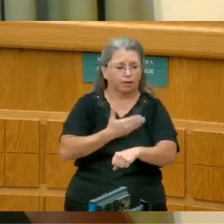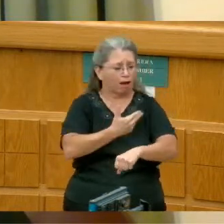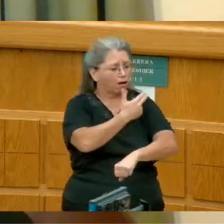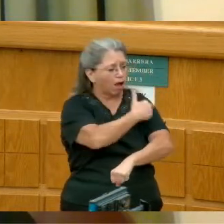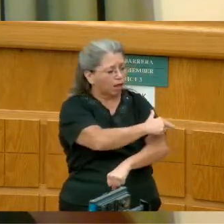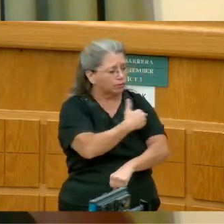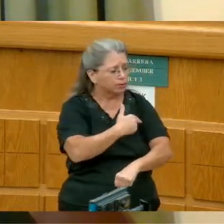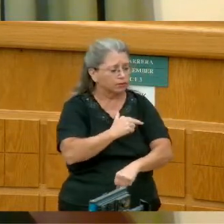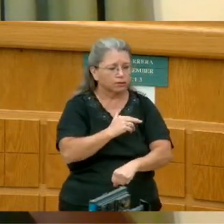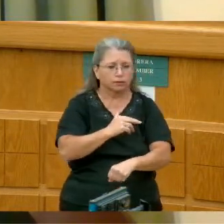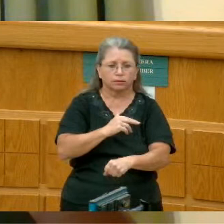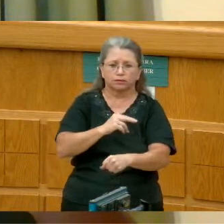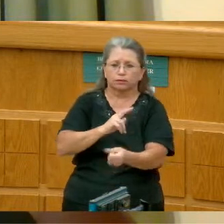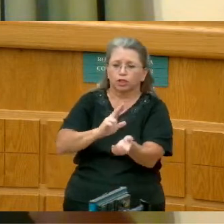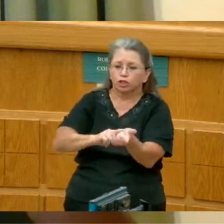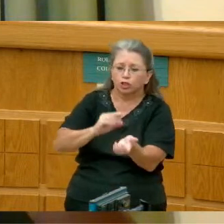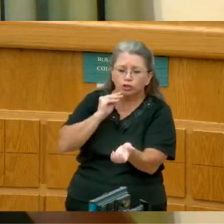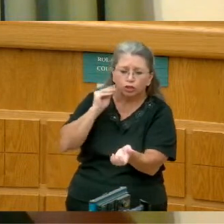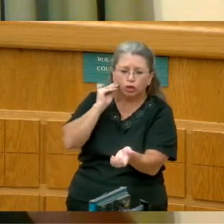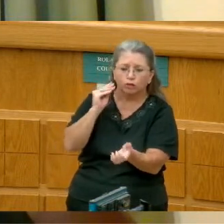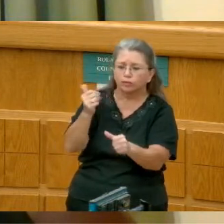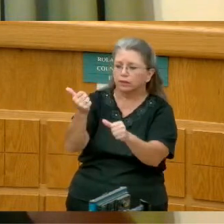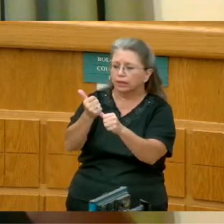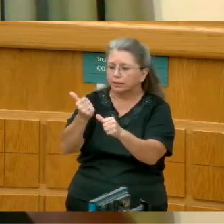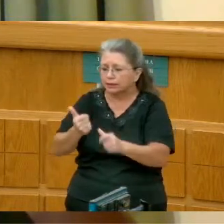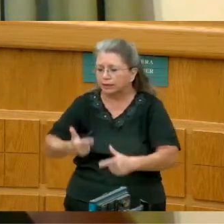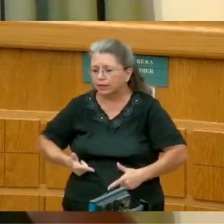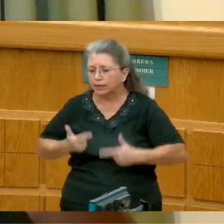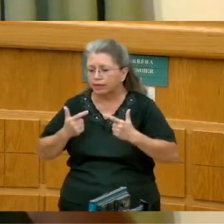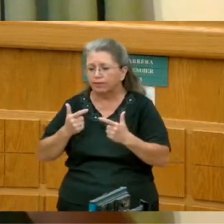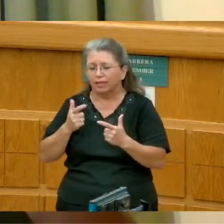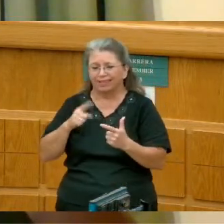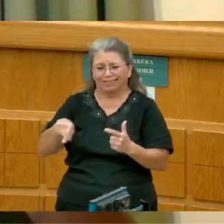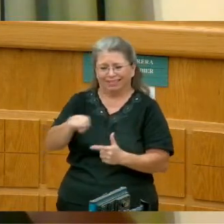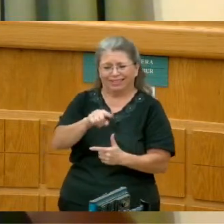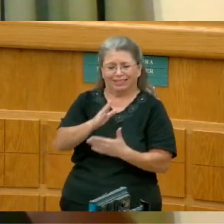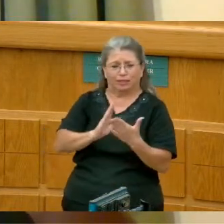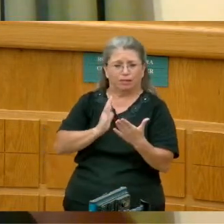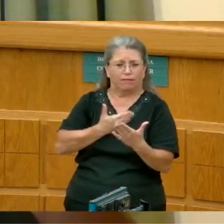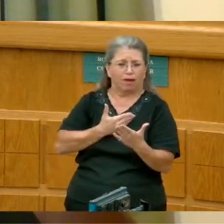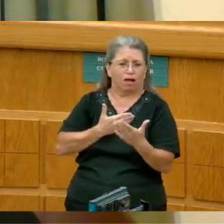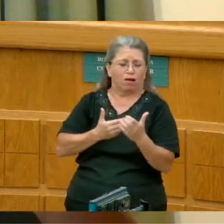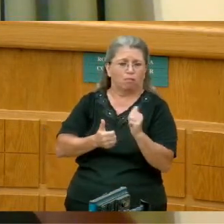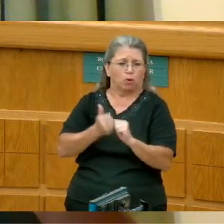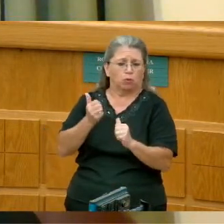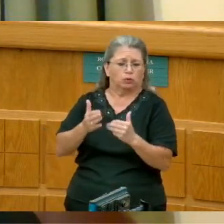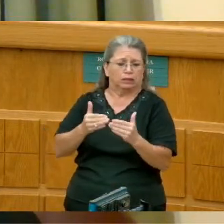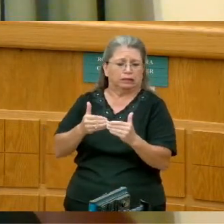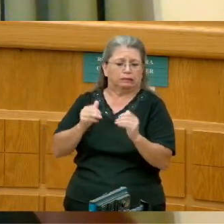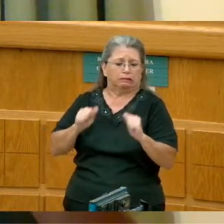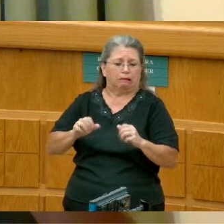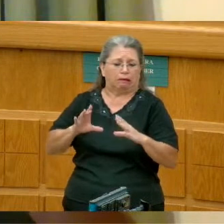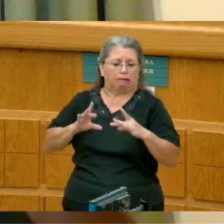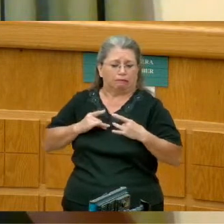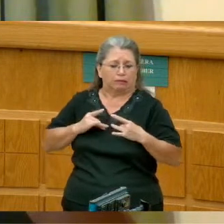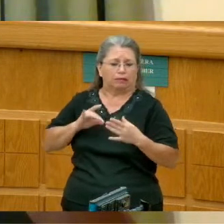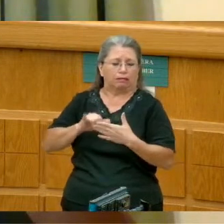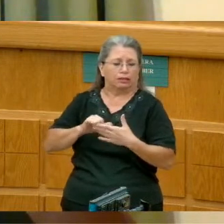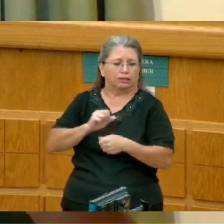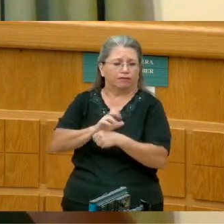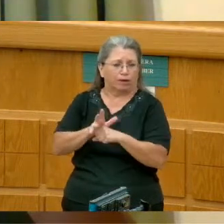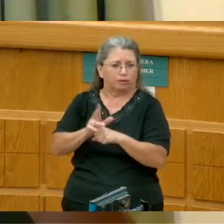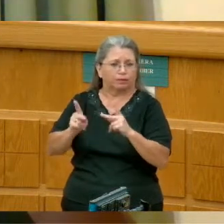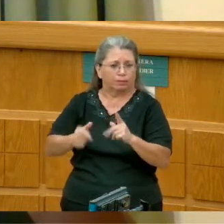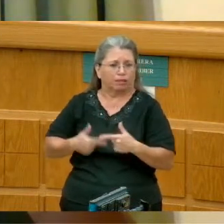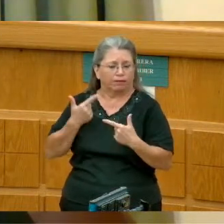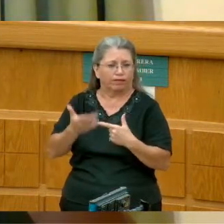facility living areas where some of our most vulnerable populations are. It's in our jails, grocery